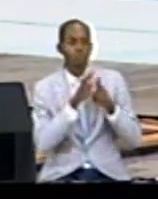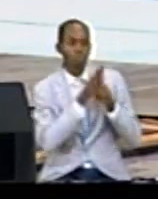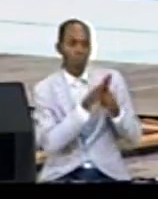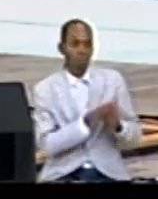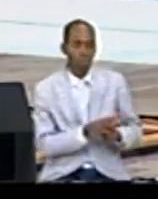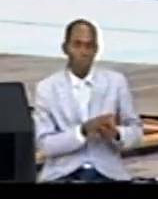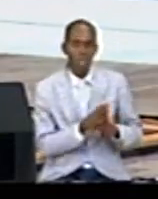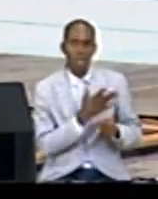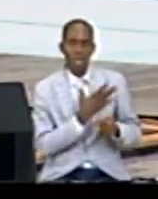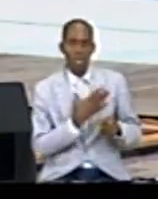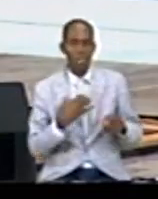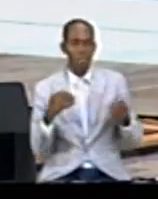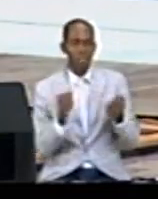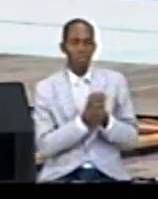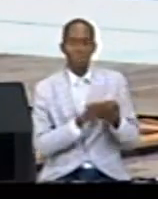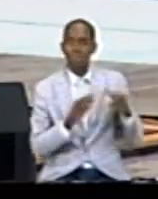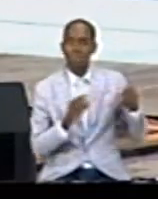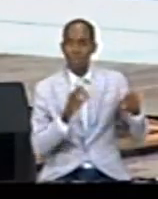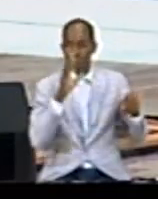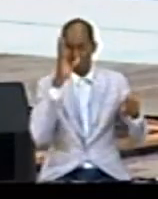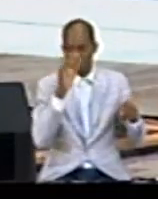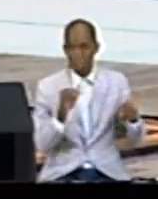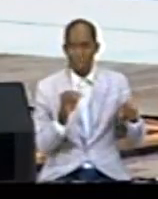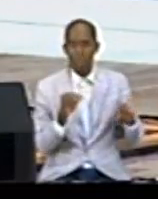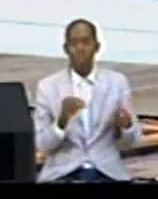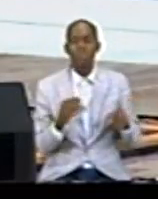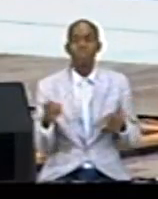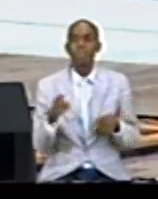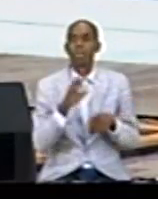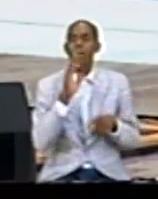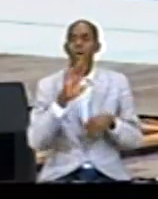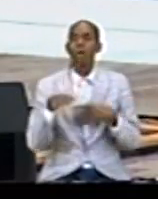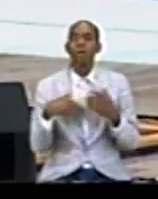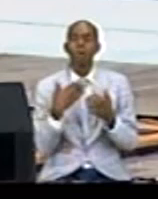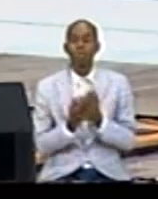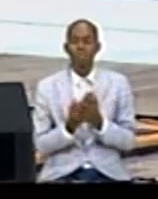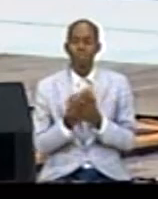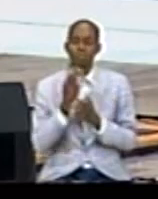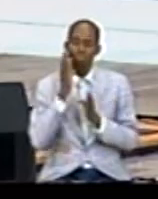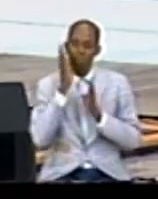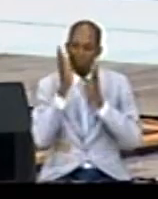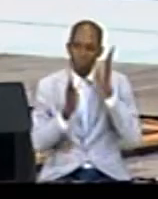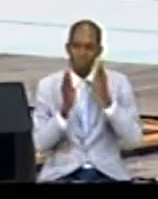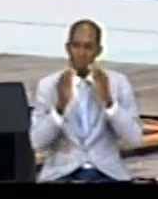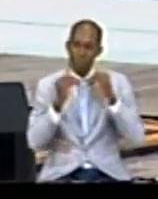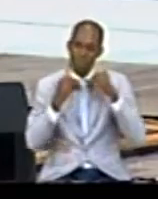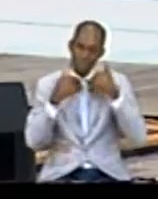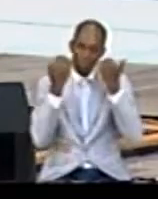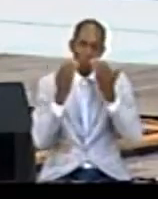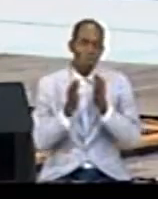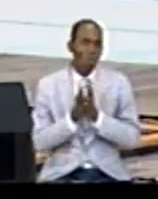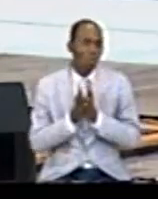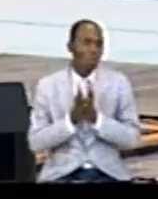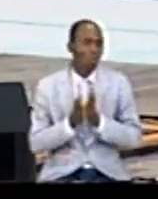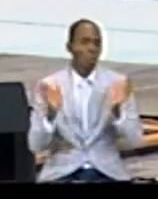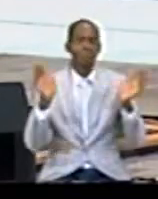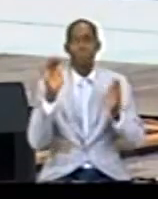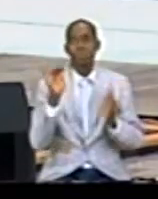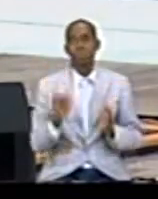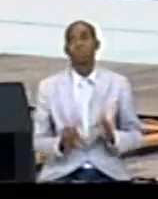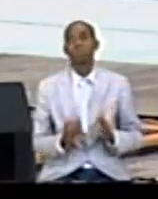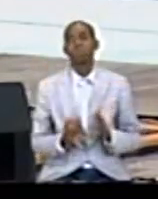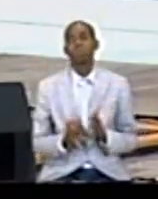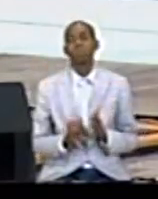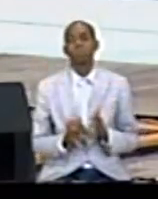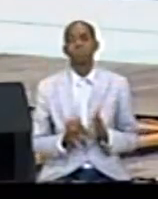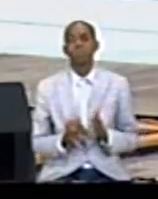him, they're always disgraced openly. Even unbelievers have been warning fellow unbelievers